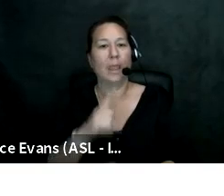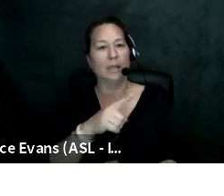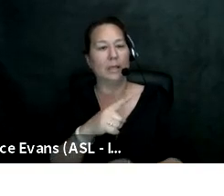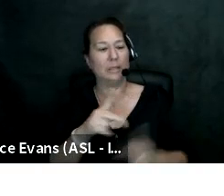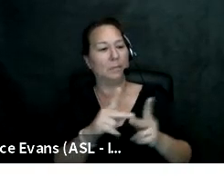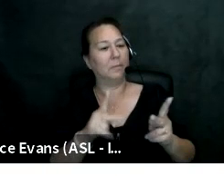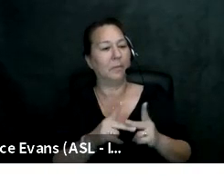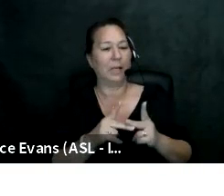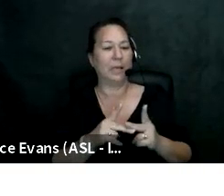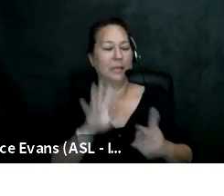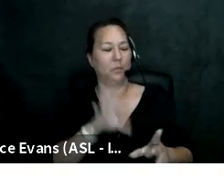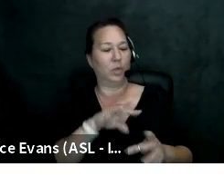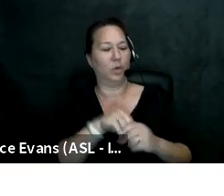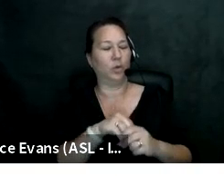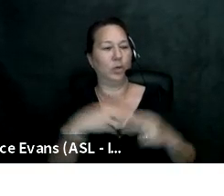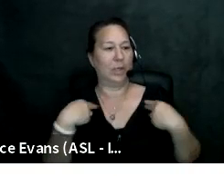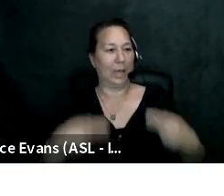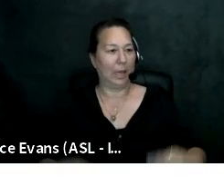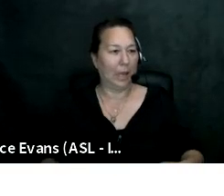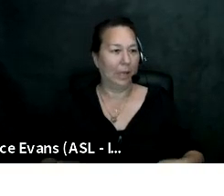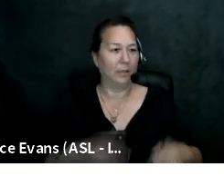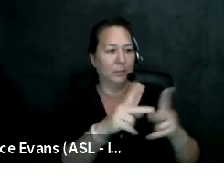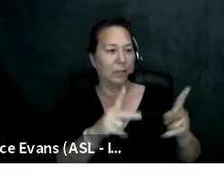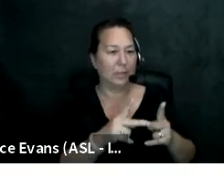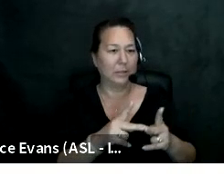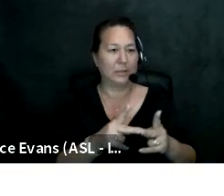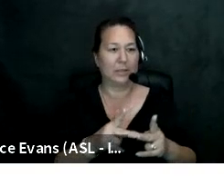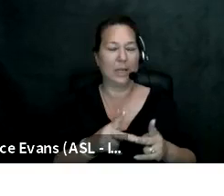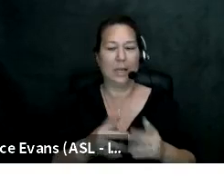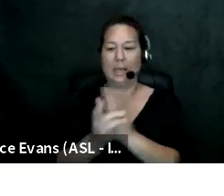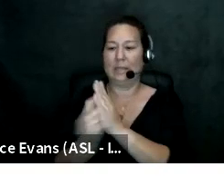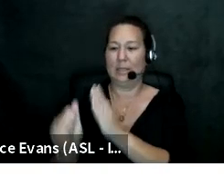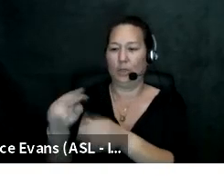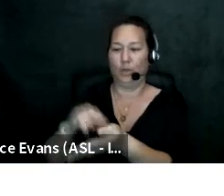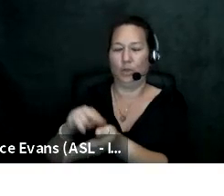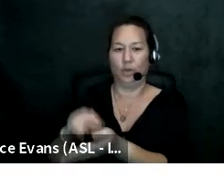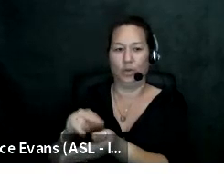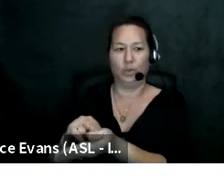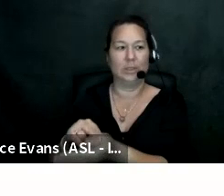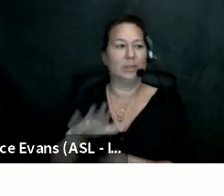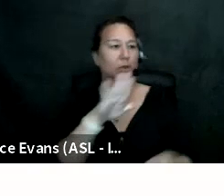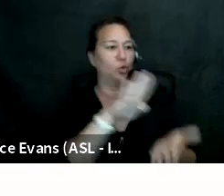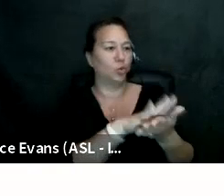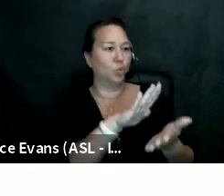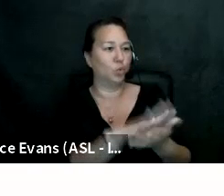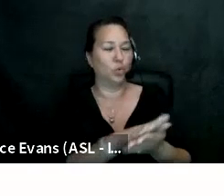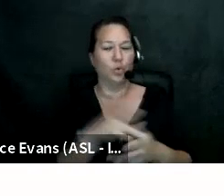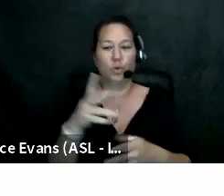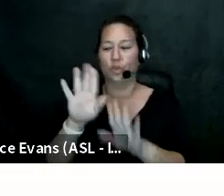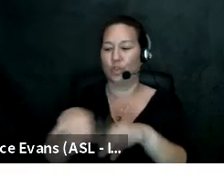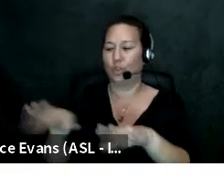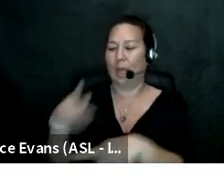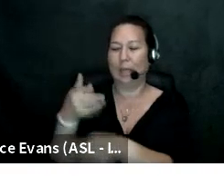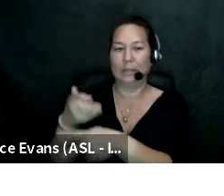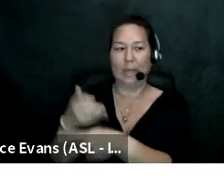facilities, skilled nursing facilities, schools, childcare, and